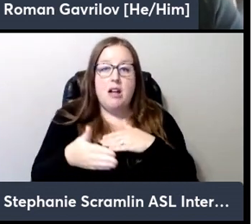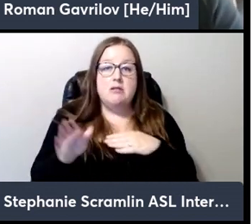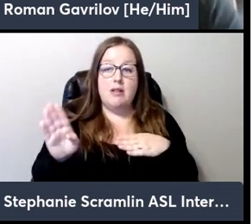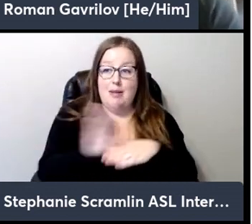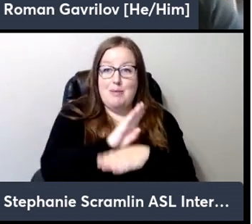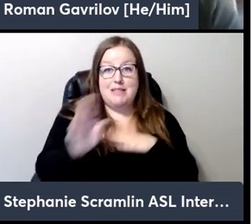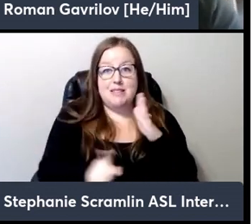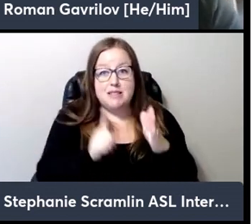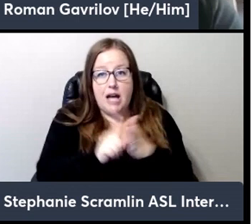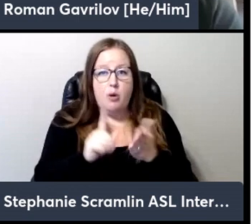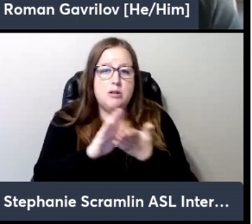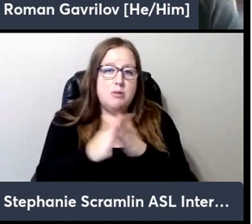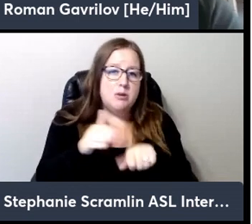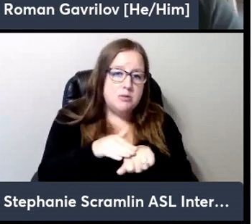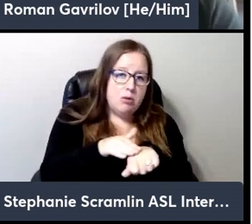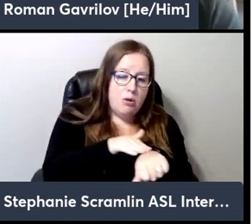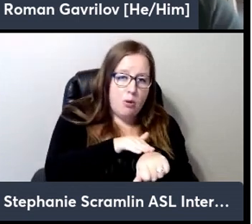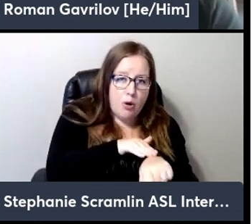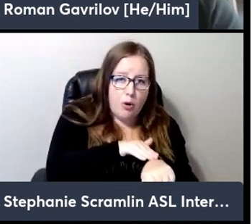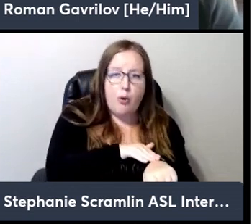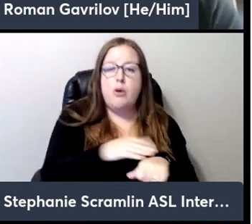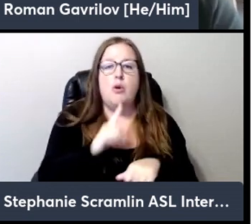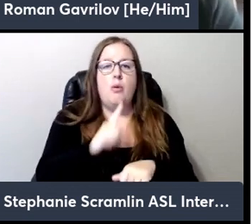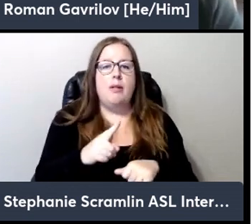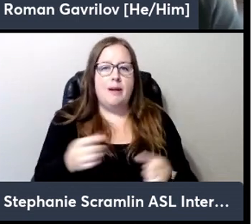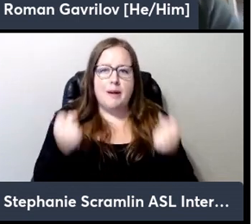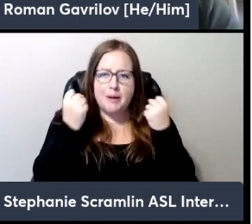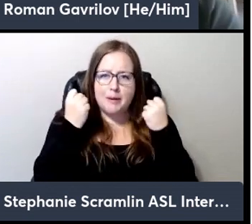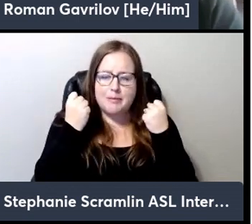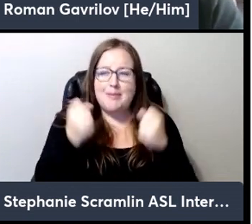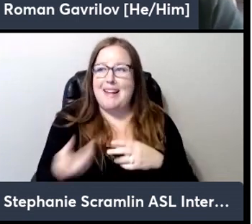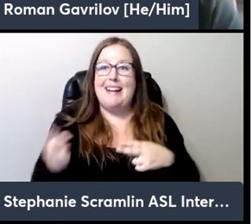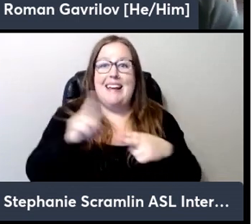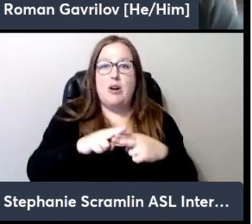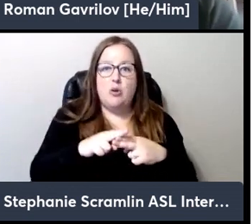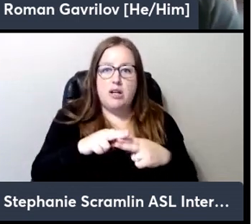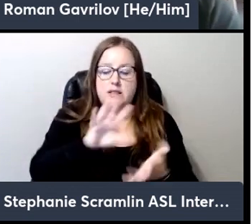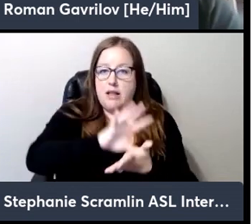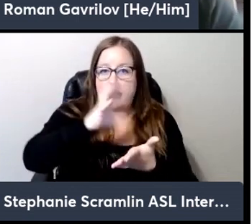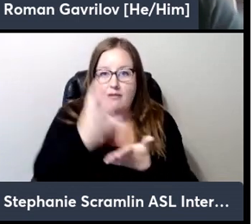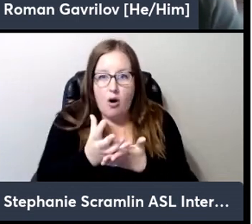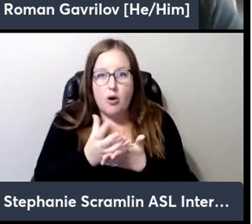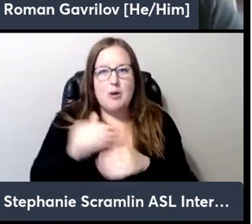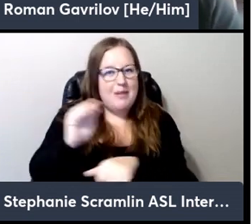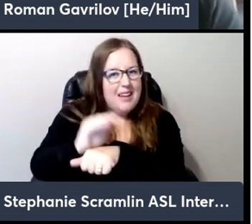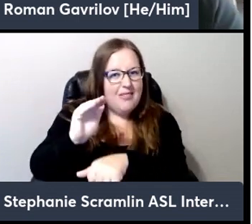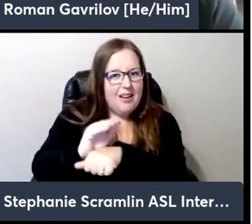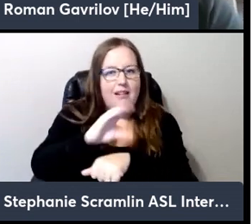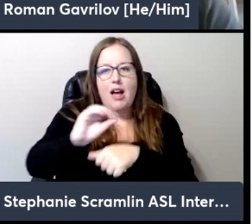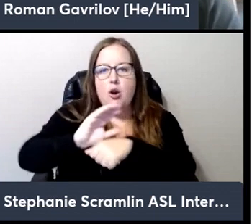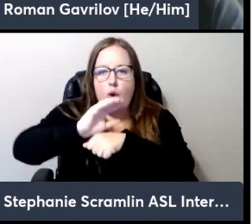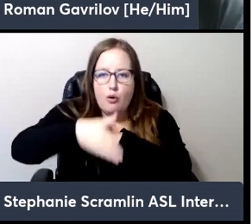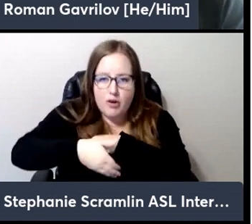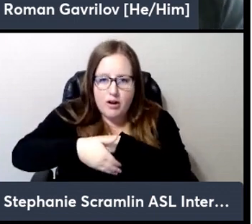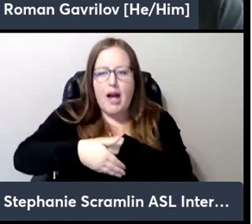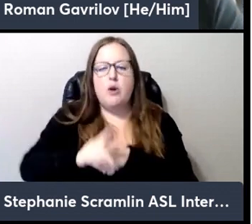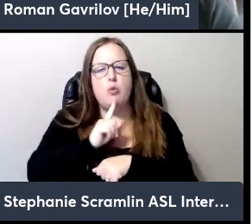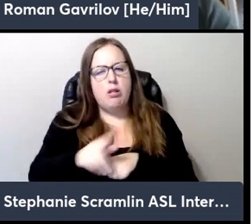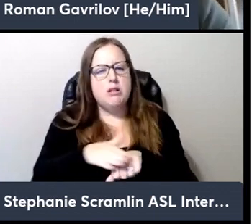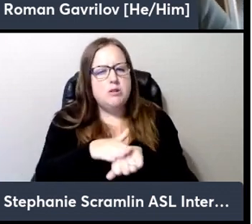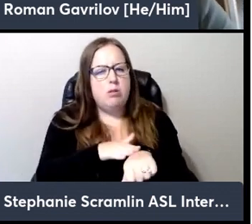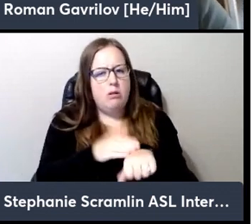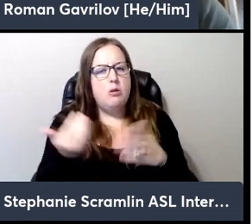hours, and there is a large increase in volume in the evening. And again, over the night is pretty